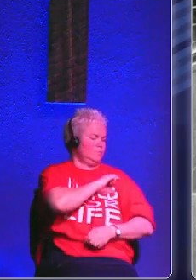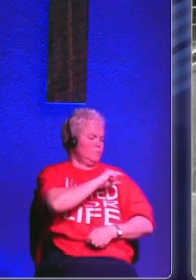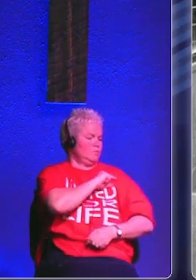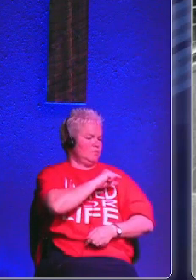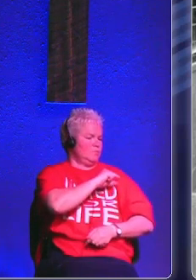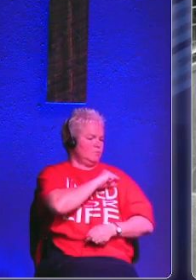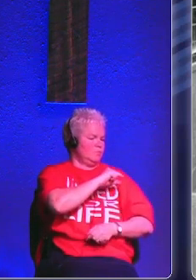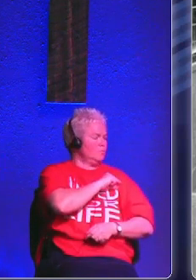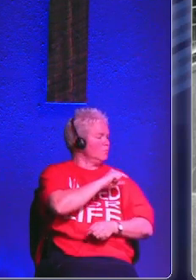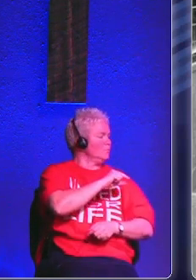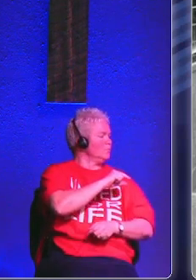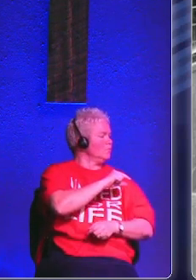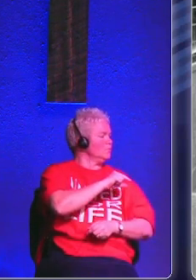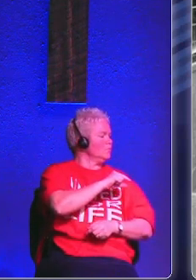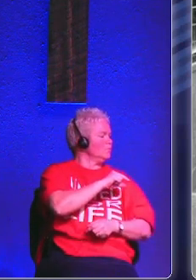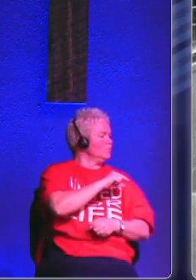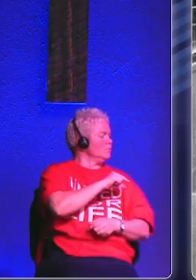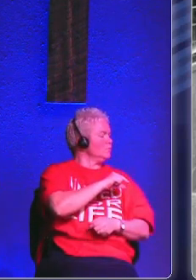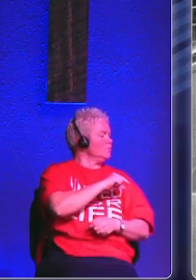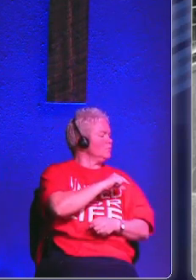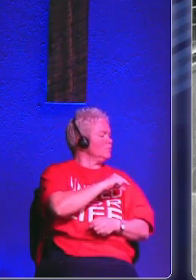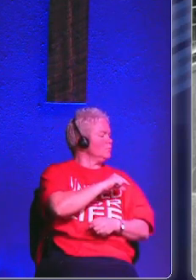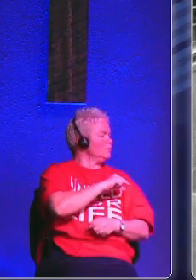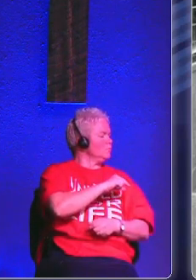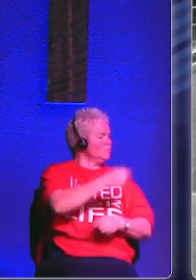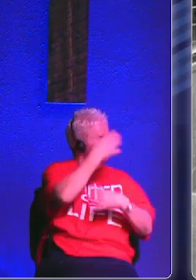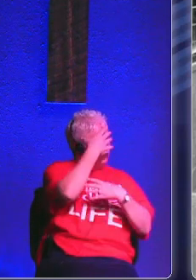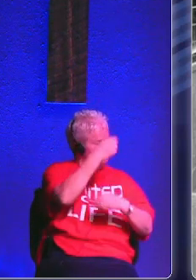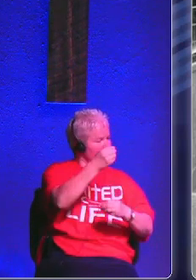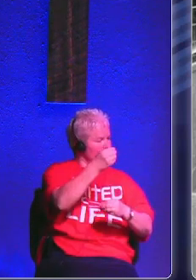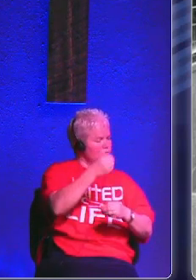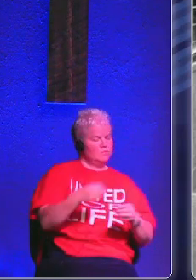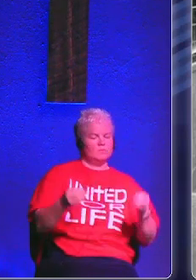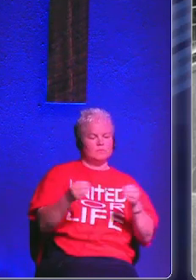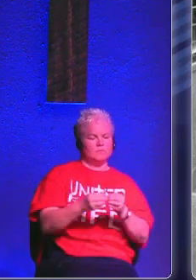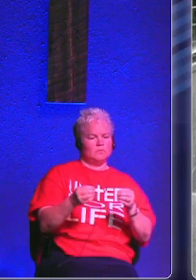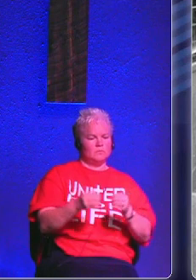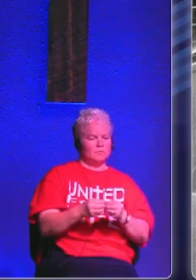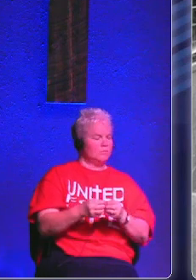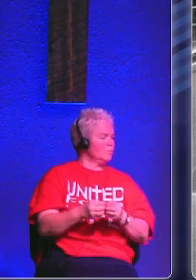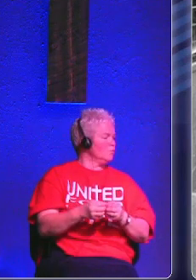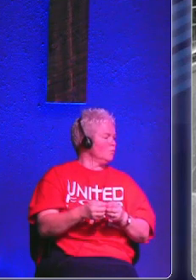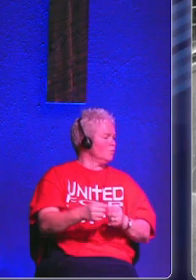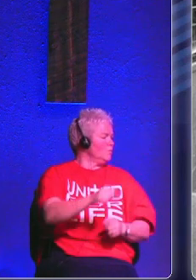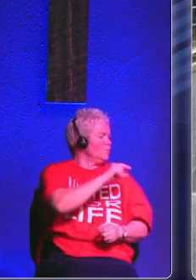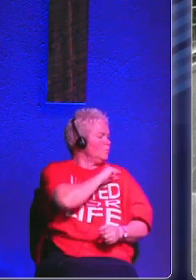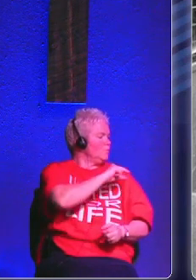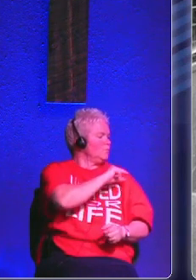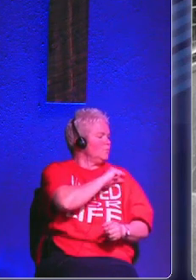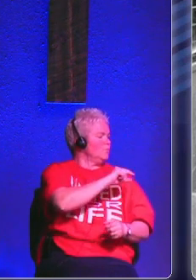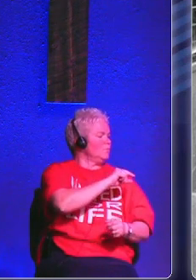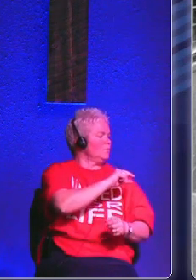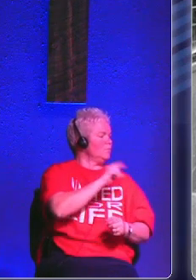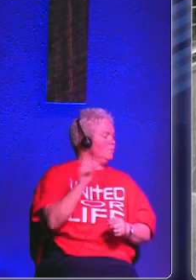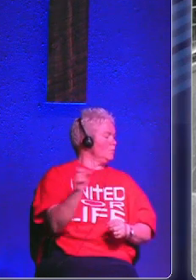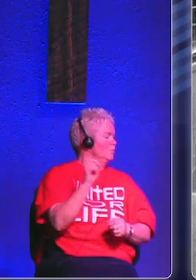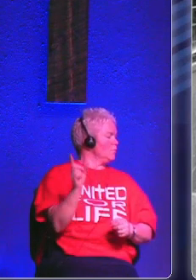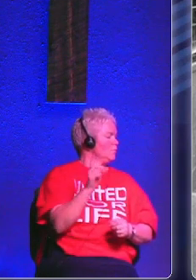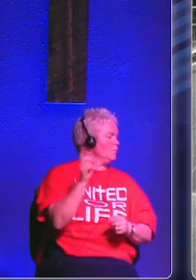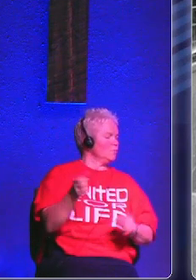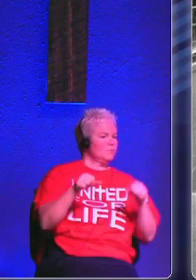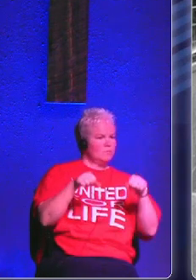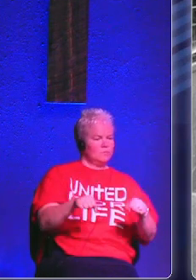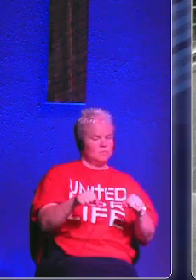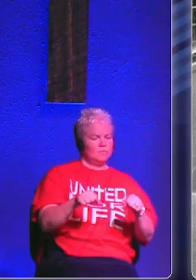Now that's an interesting one, isn't it? Moral conviction is not something that can